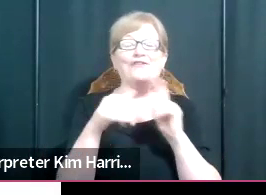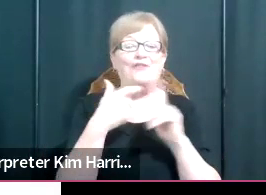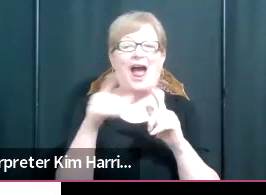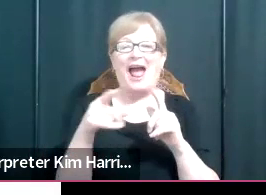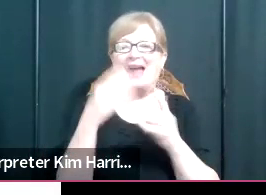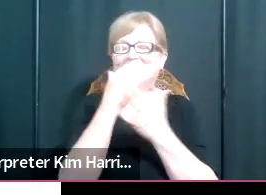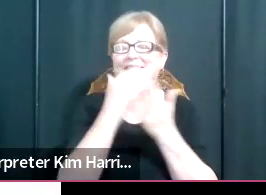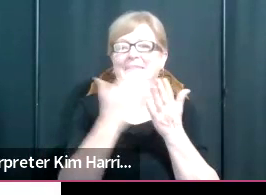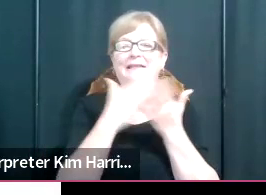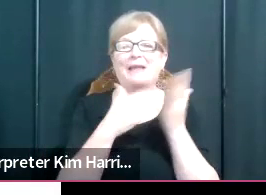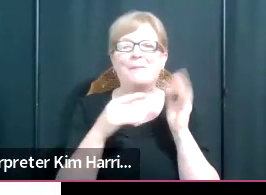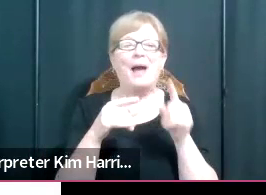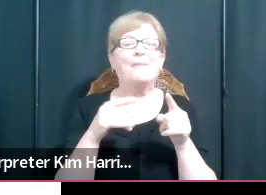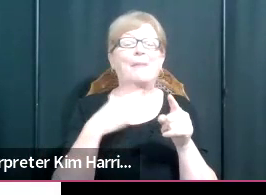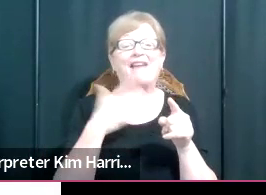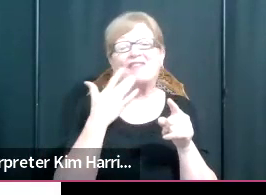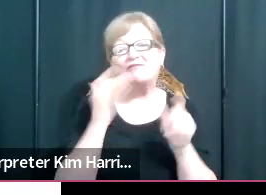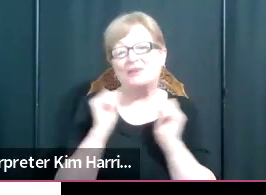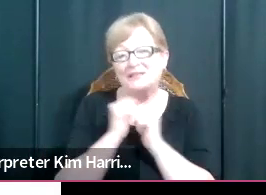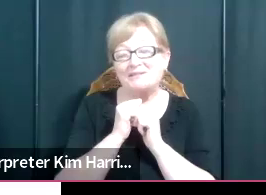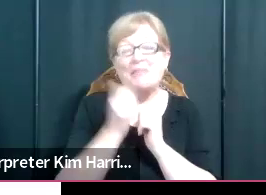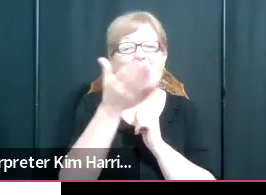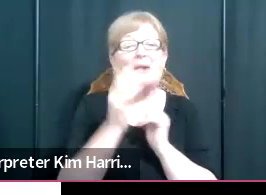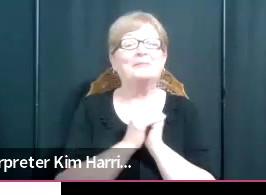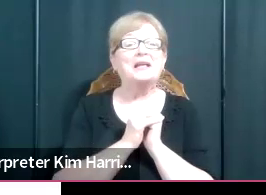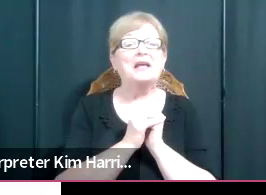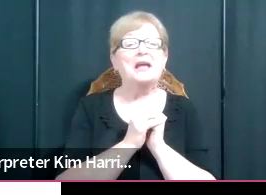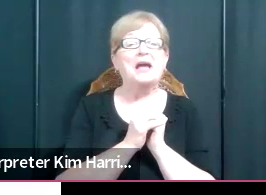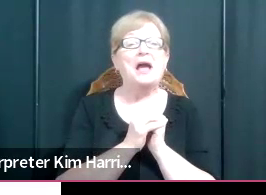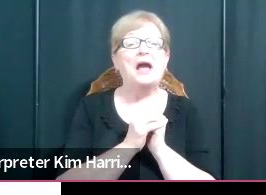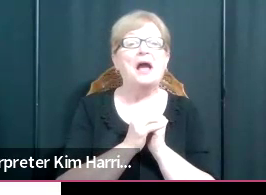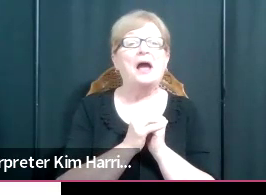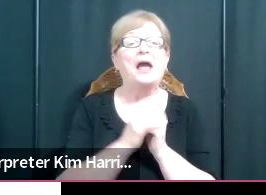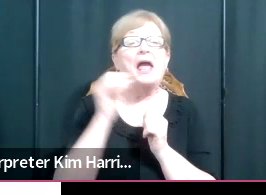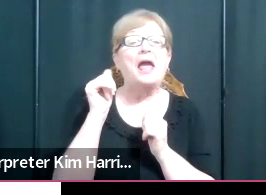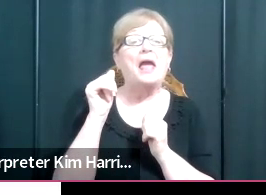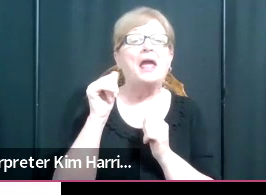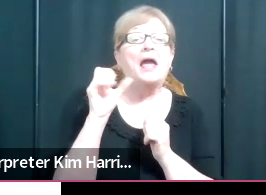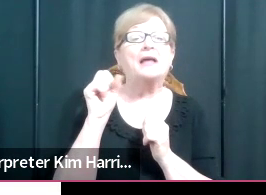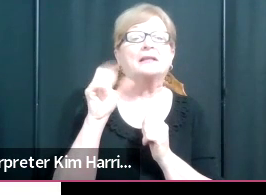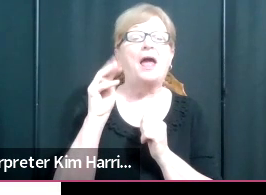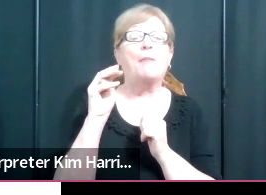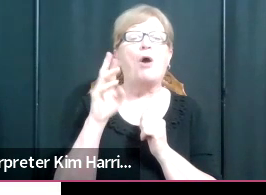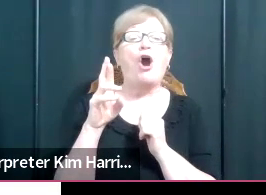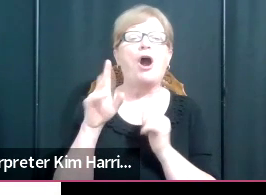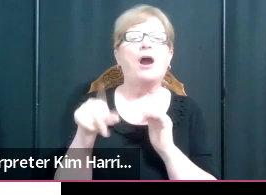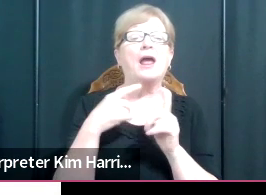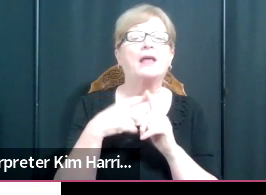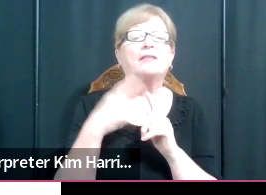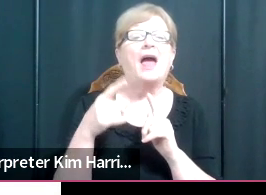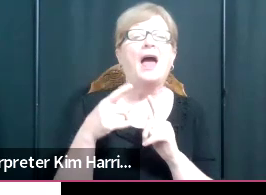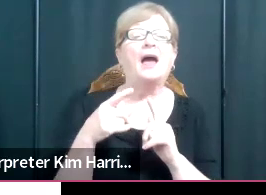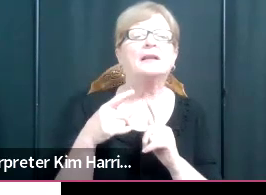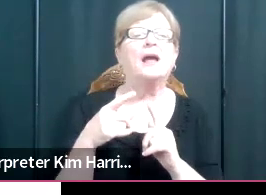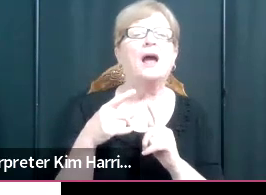some of my favorites on there. ASMR, or the autonomous sensory meridian response, is sort of that like